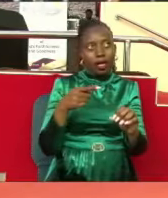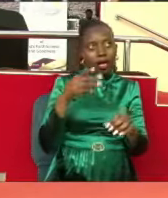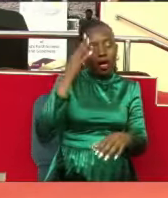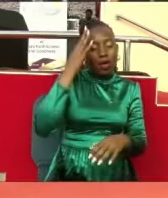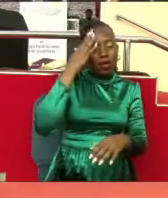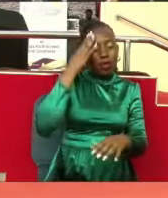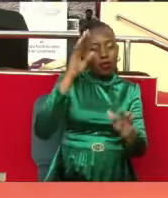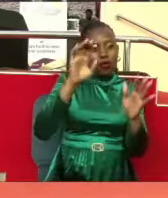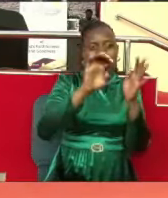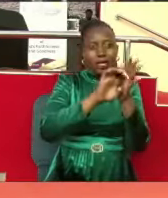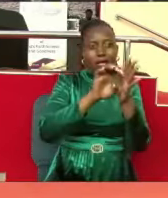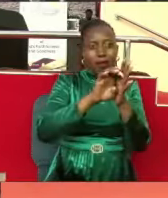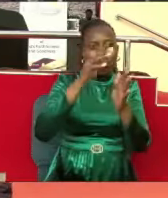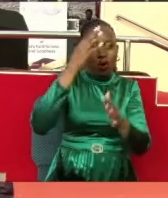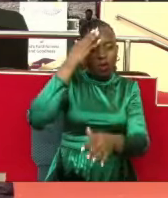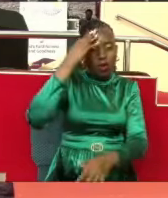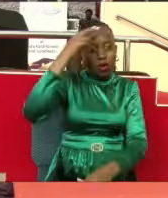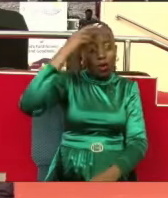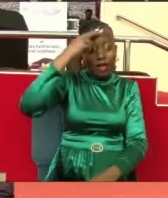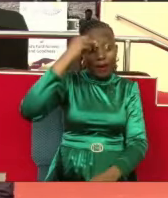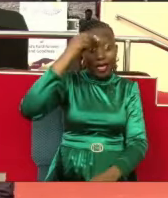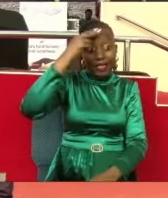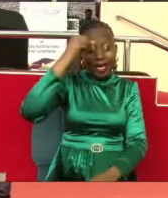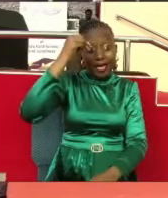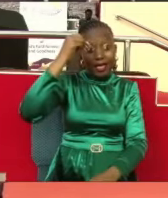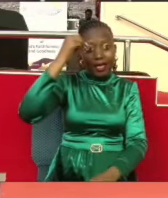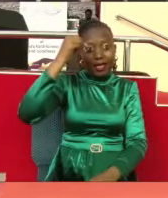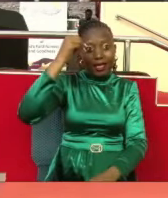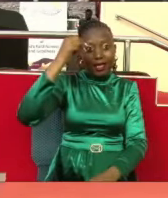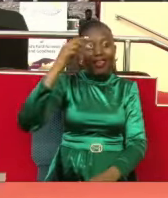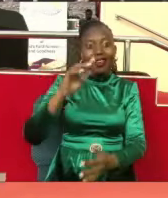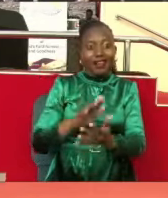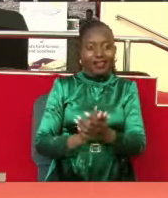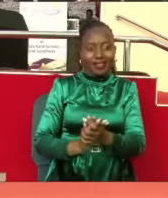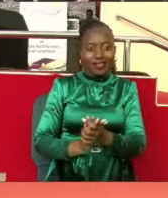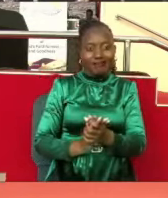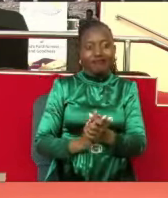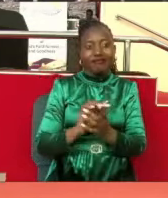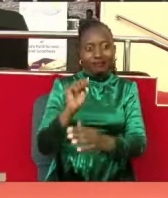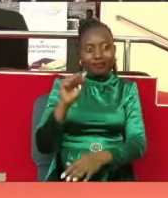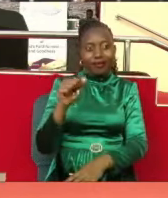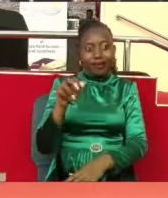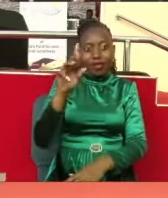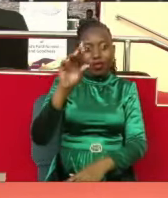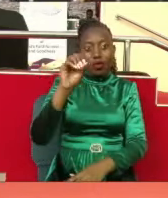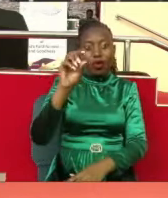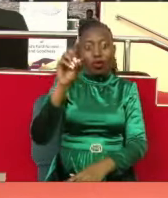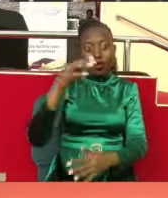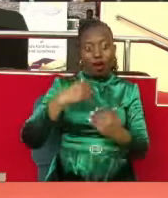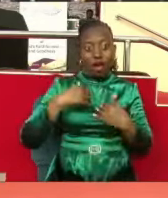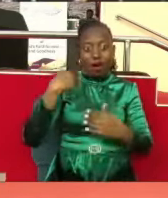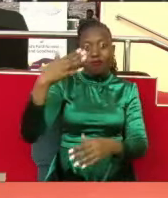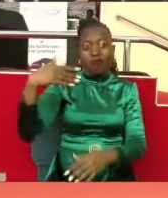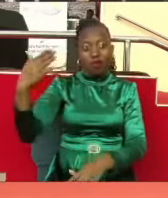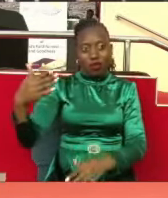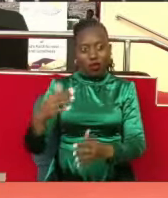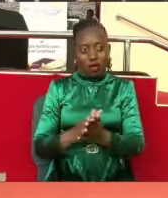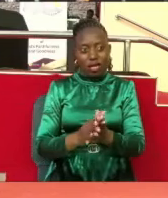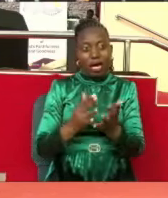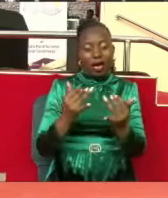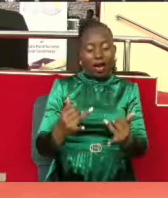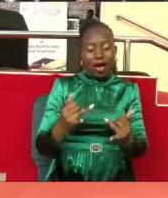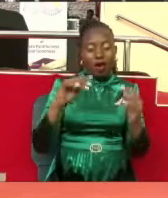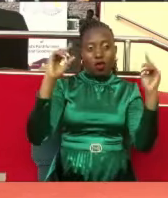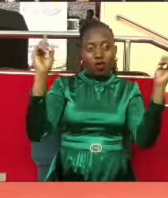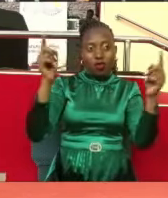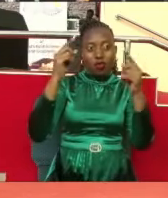Masai? It looked like a rungu. Ilikaa kama rungu. And the shepherd would use a rod. Na angetumia ile